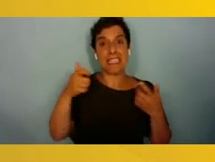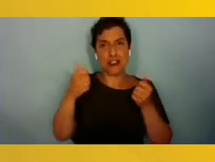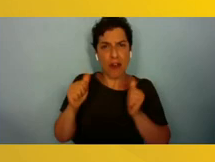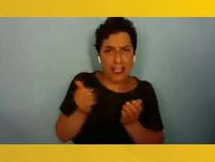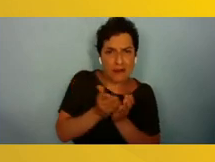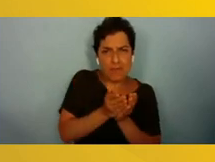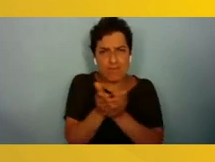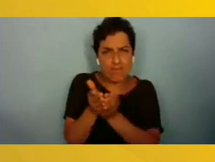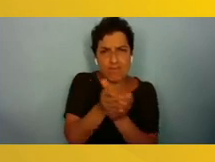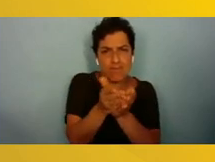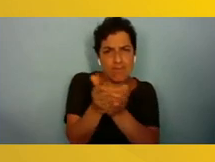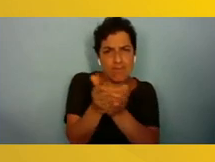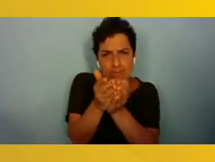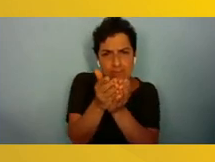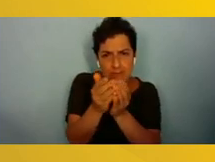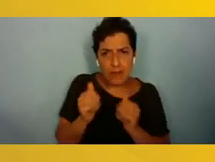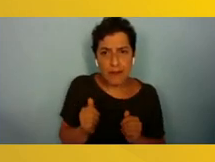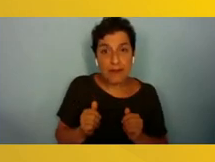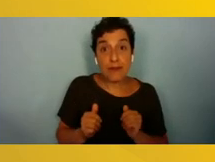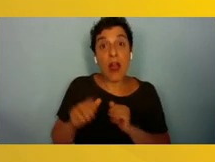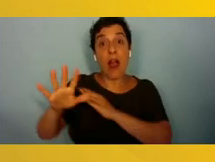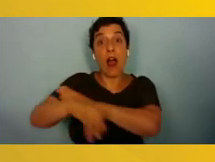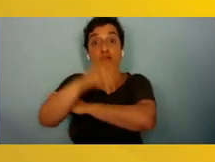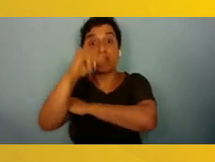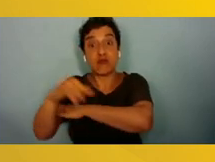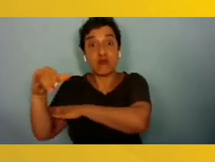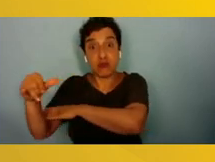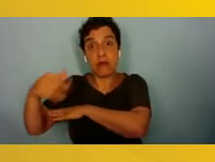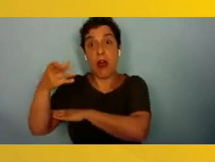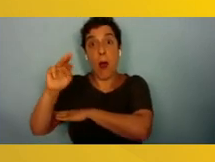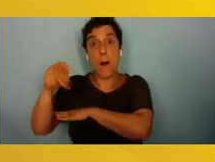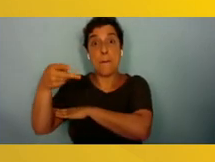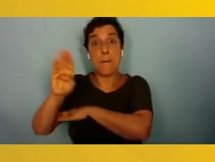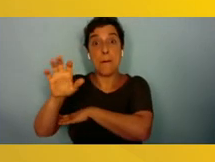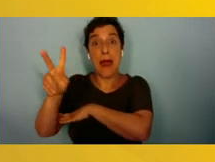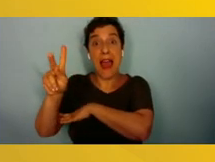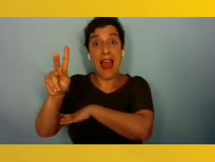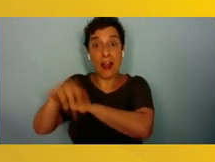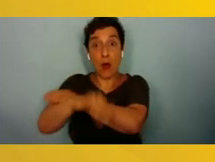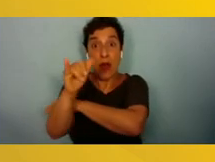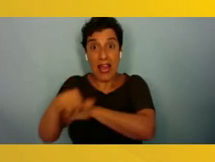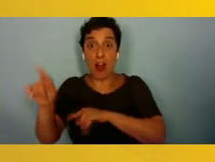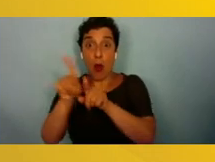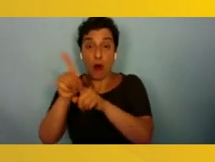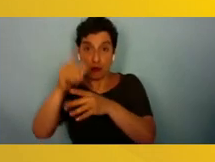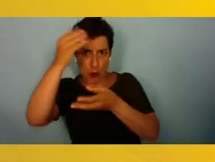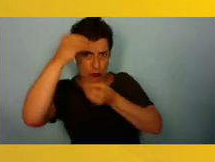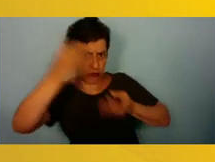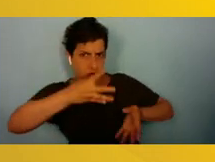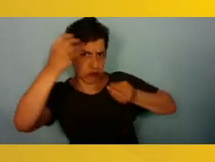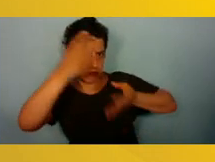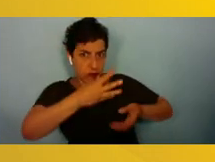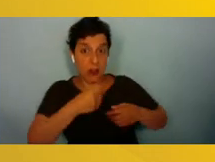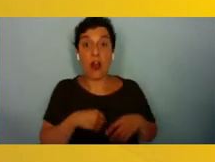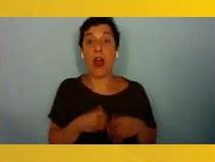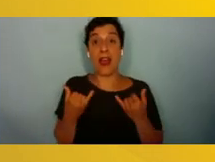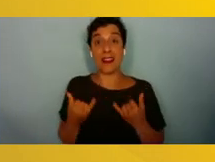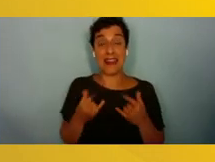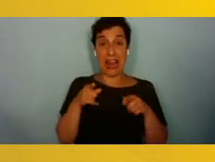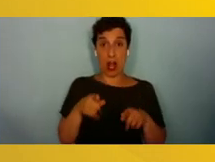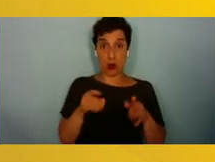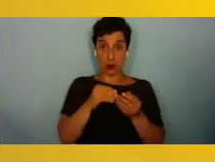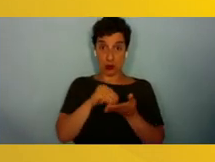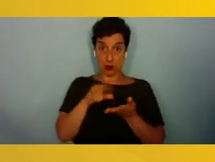the humpback whale is also sharing information. And as you can see here, students have a chance to